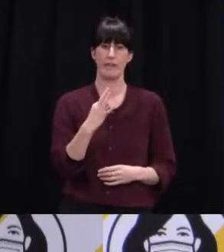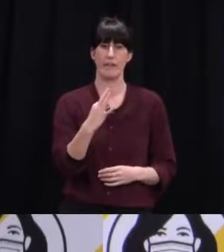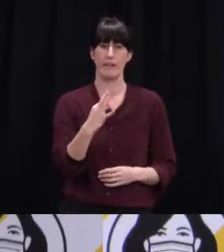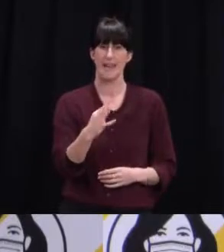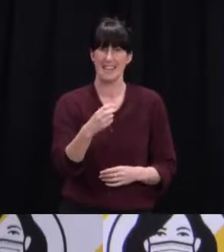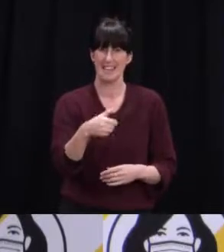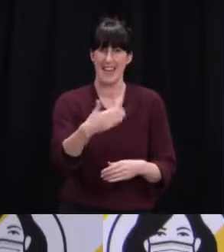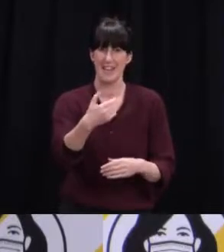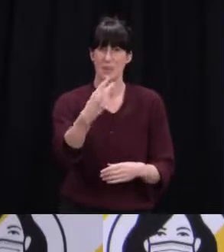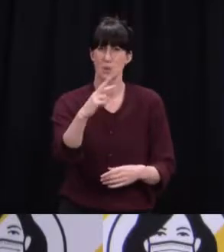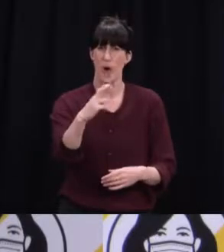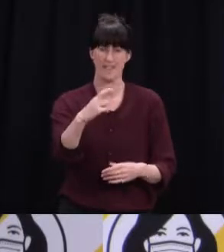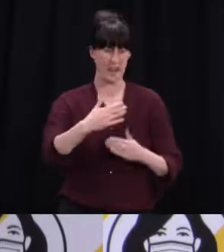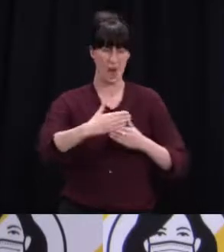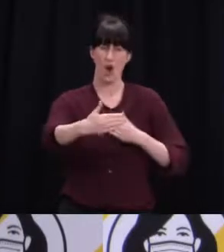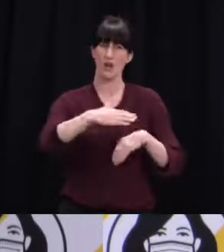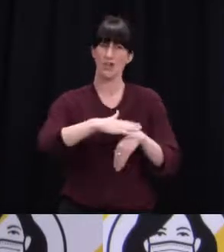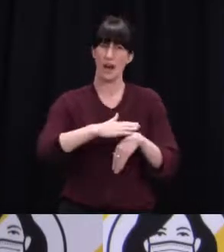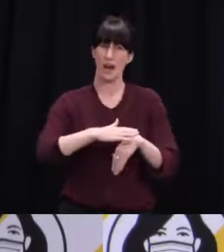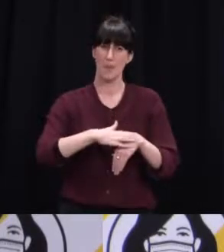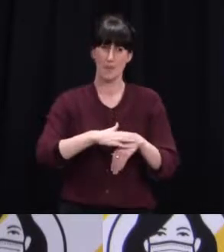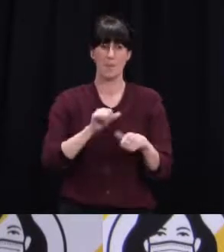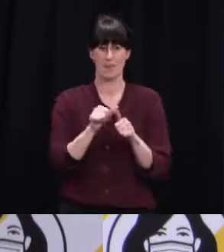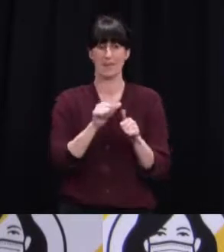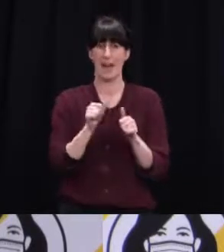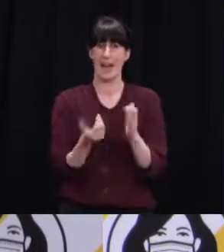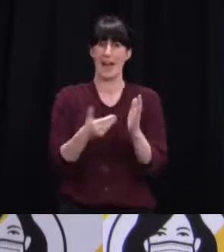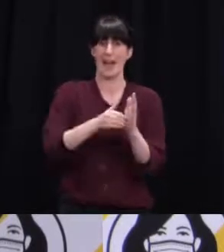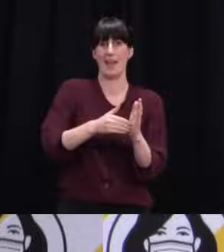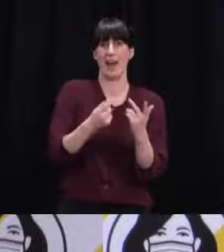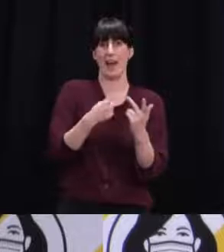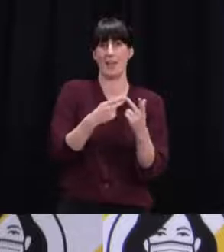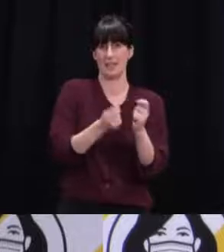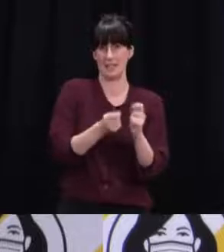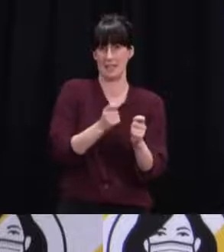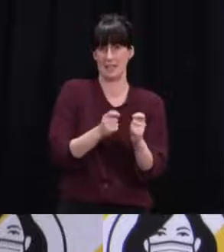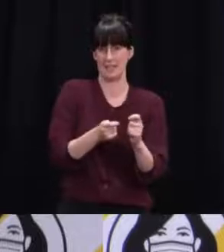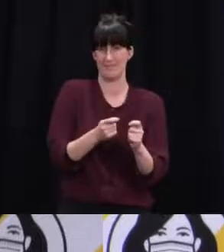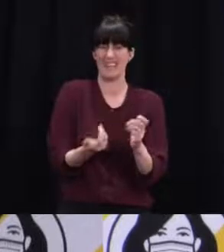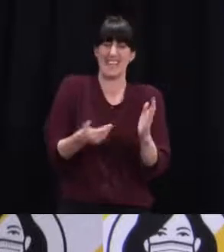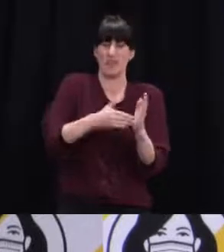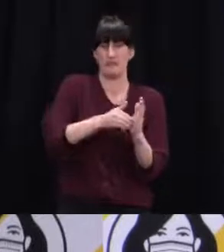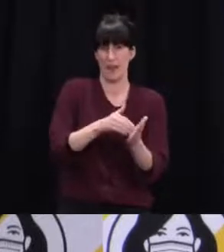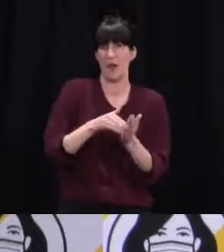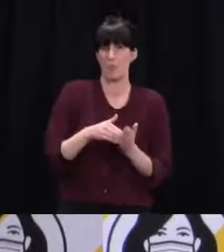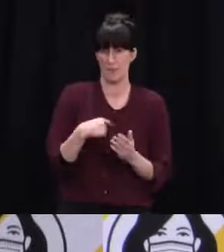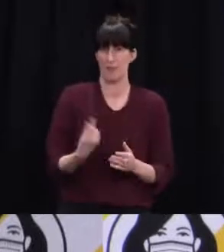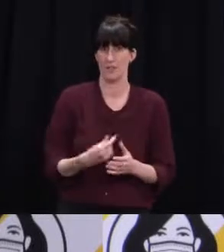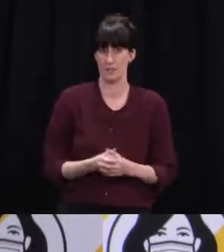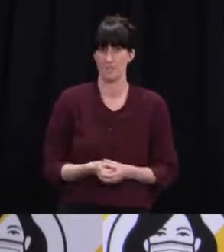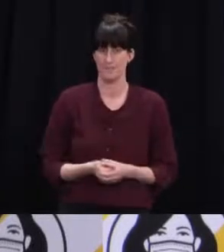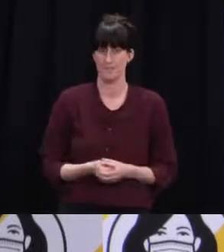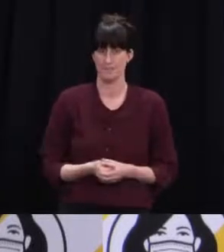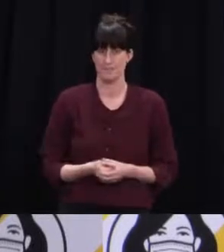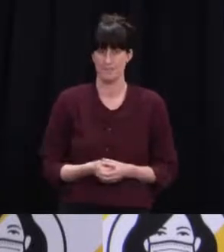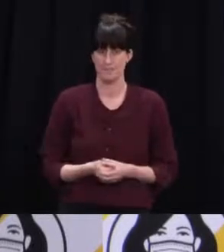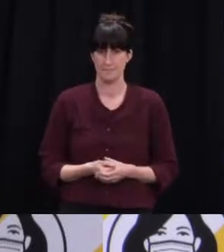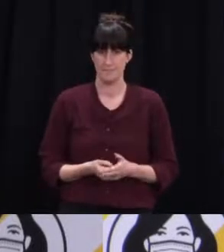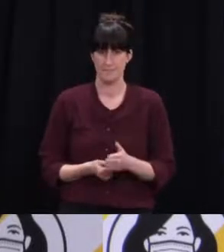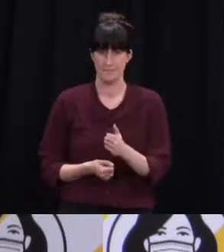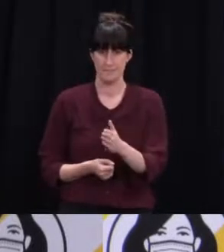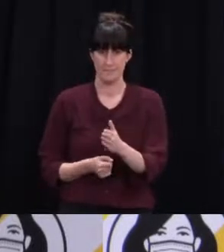to day 12, and so this just gives it may or may not pick up any infections if there's in-facility transmission, but